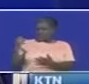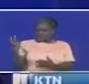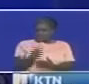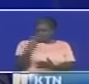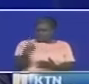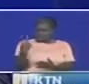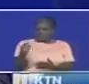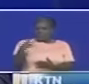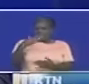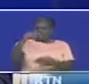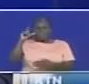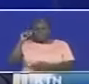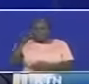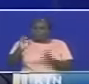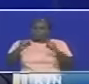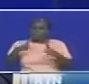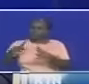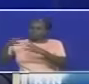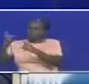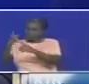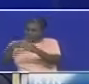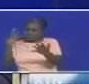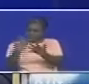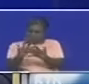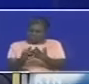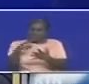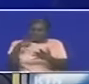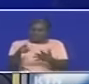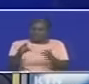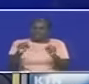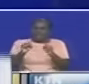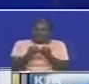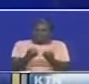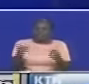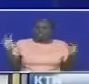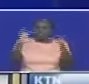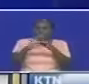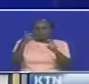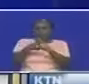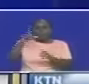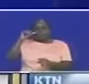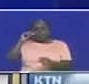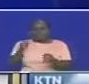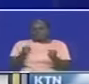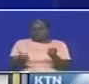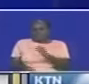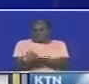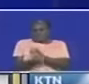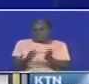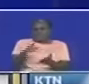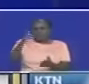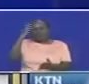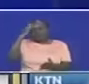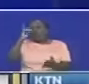and Majengo, Mombasa, may have escaped from custody. KTN's Ferdinand Omondi now joins us live from Mombasa. Ferdinand, what do we